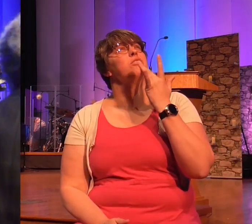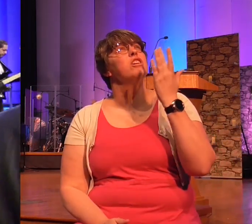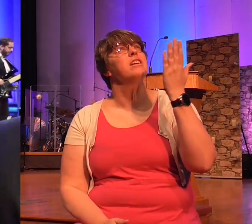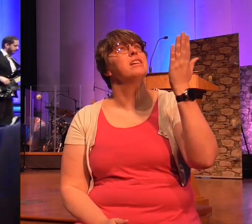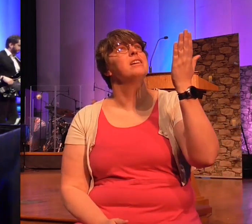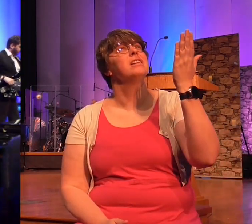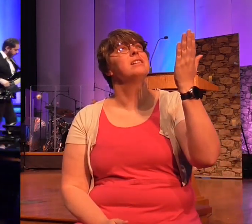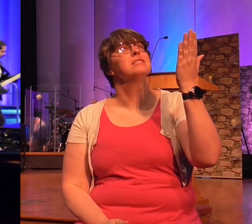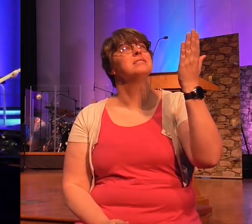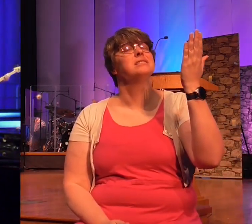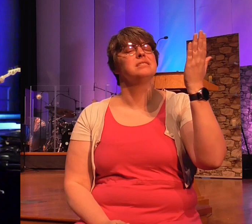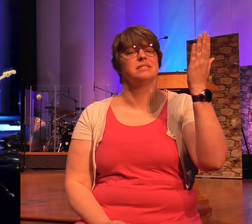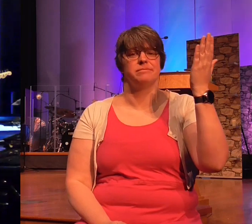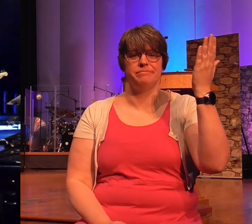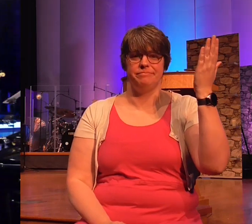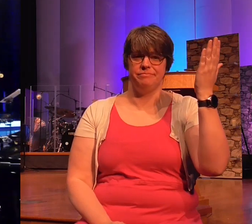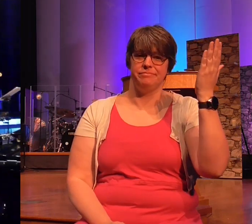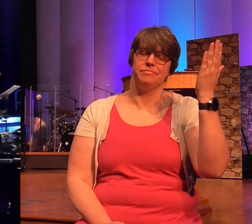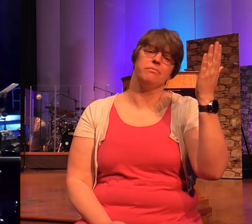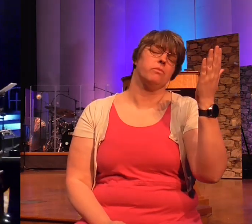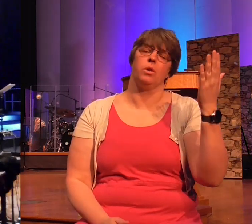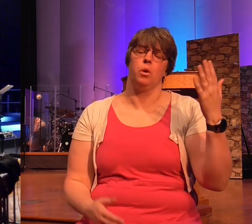sight,